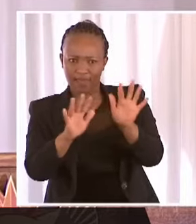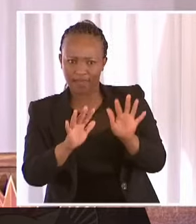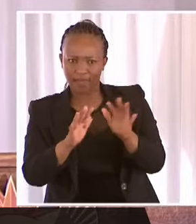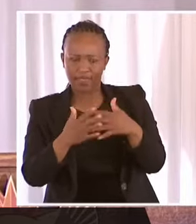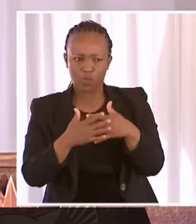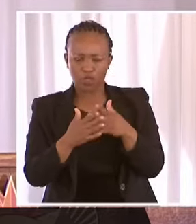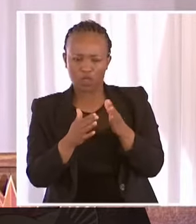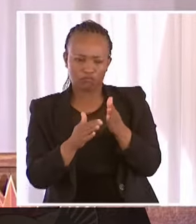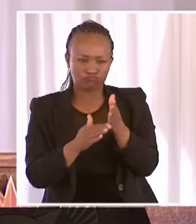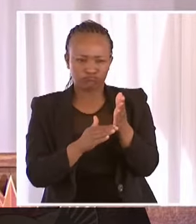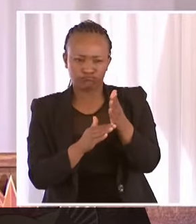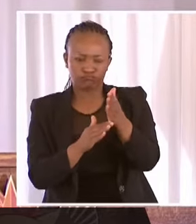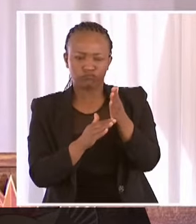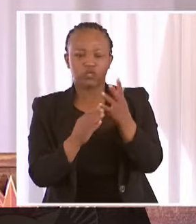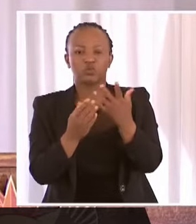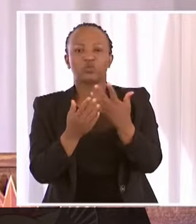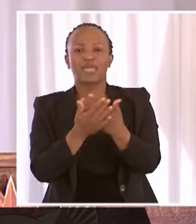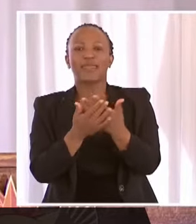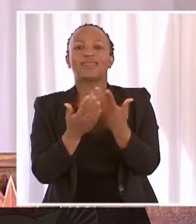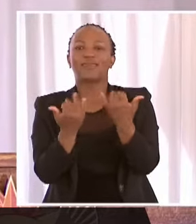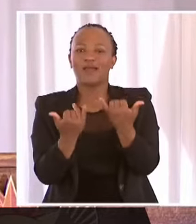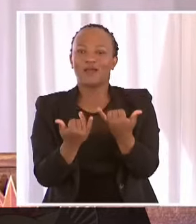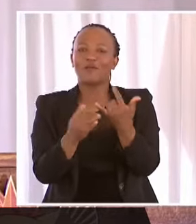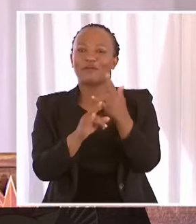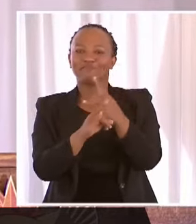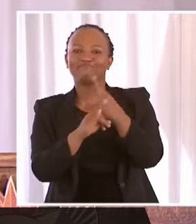this freedom that we enjoy today.